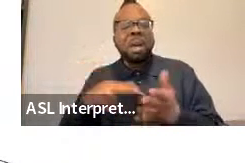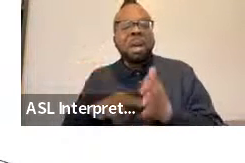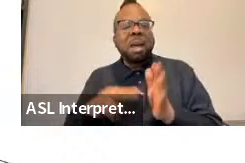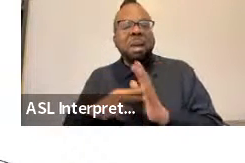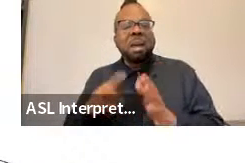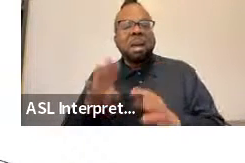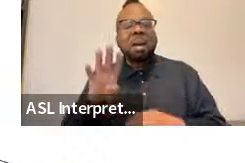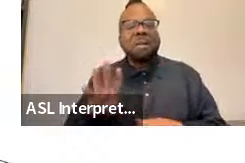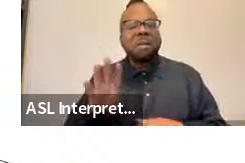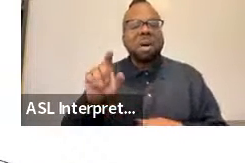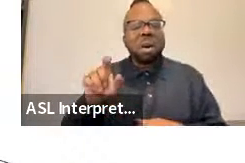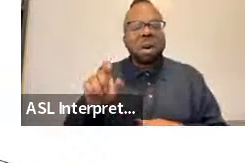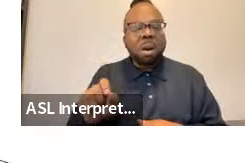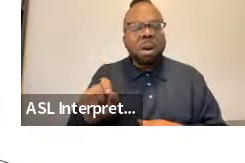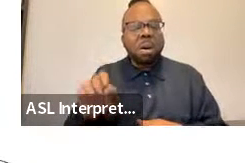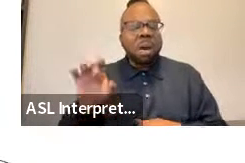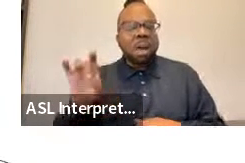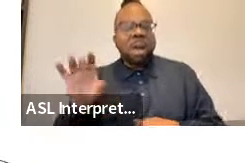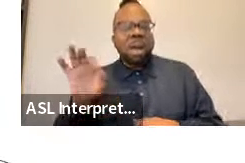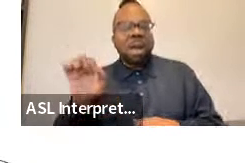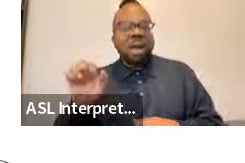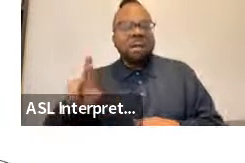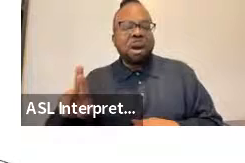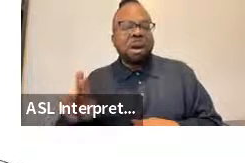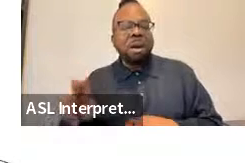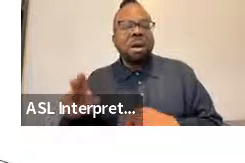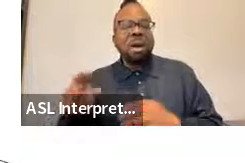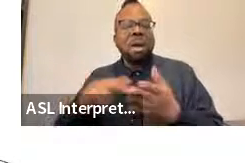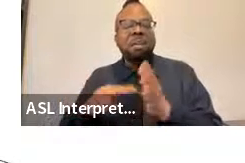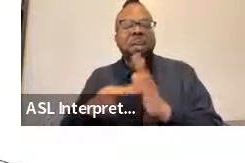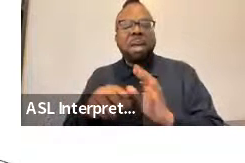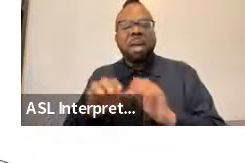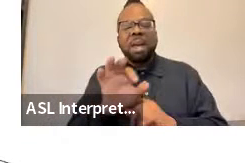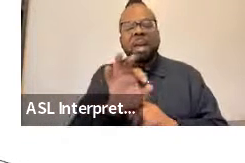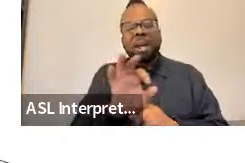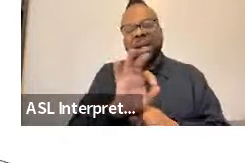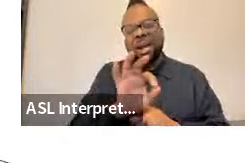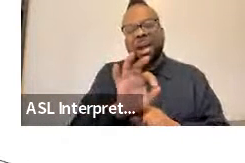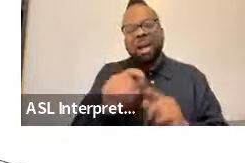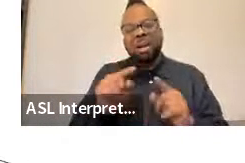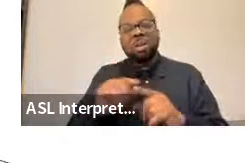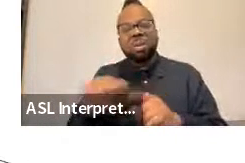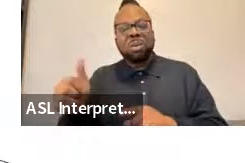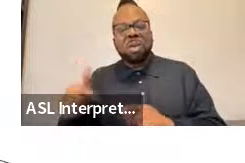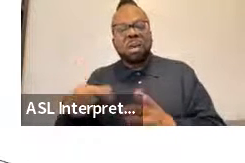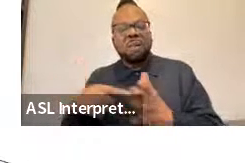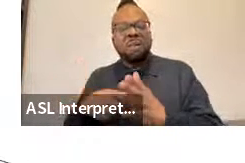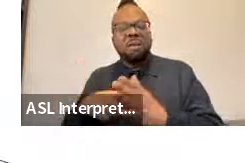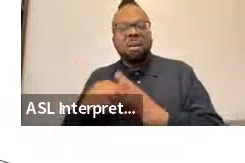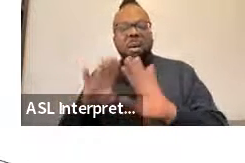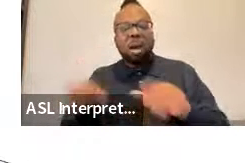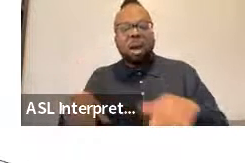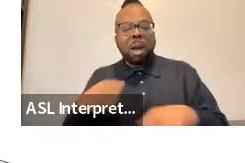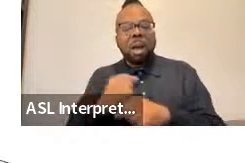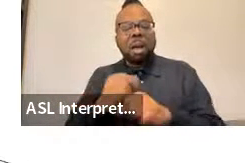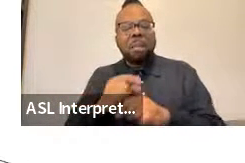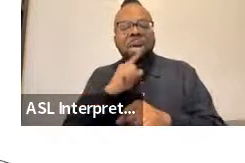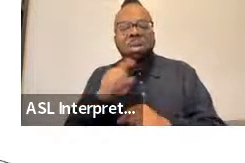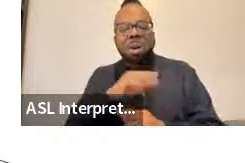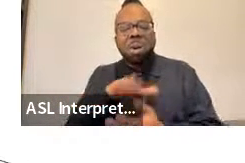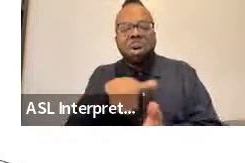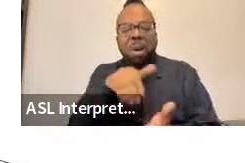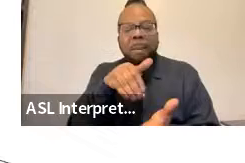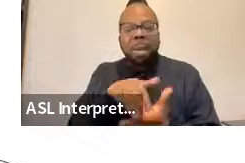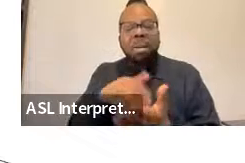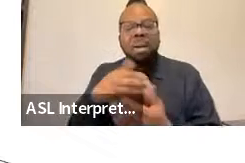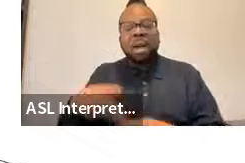this example, that translates to an additional 9 to 10 permanently affordable homes. By making sure that every medium and high density zoning